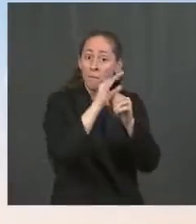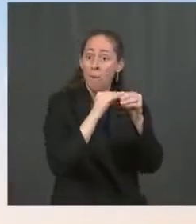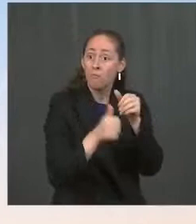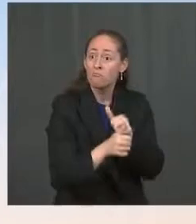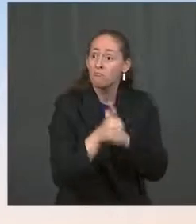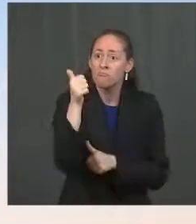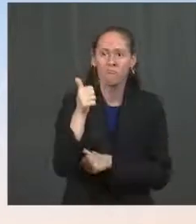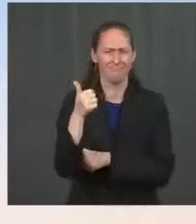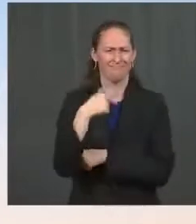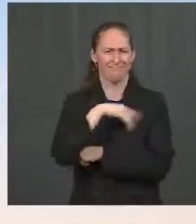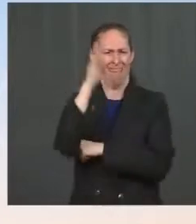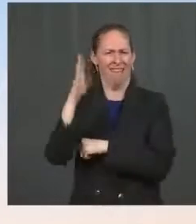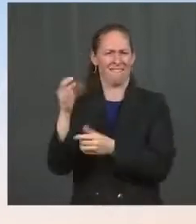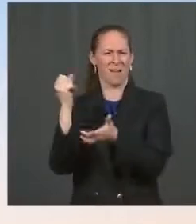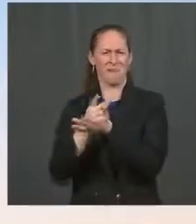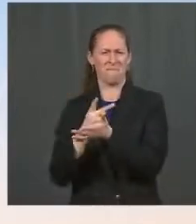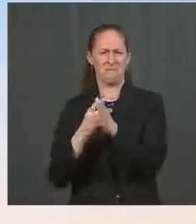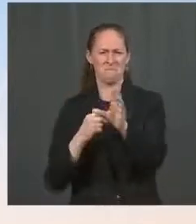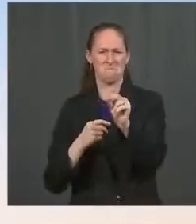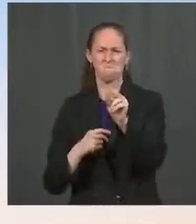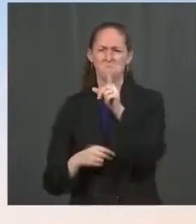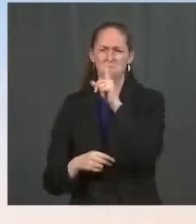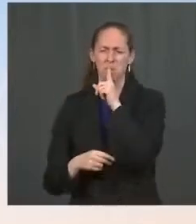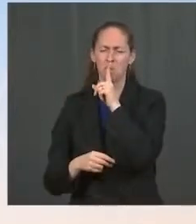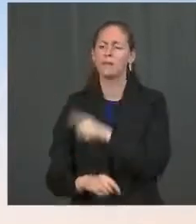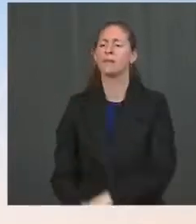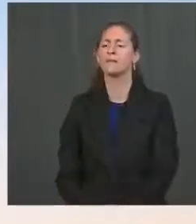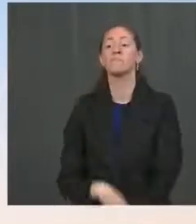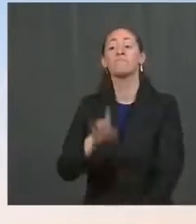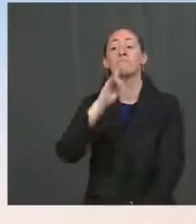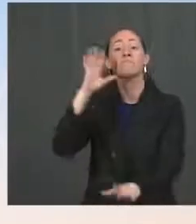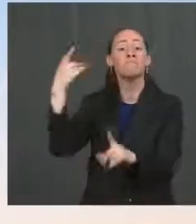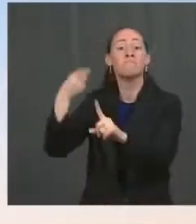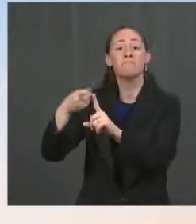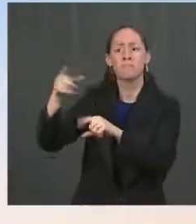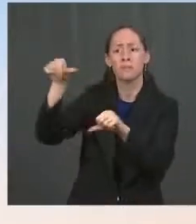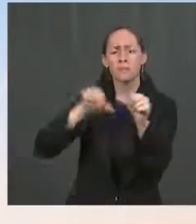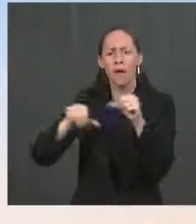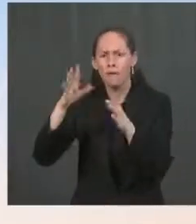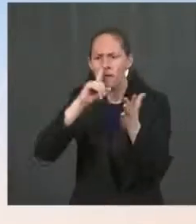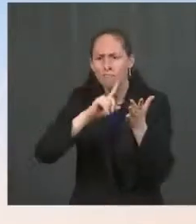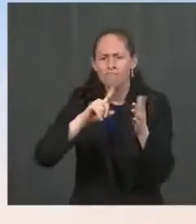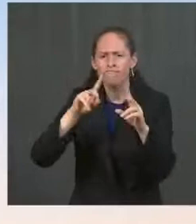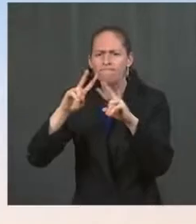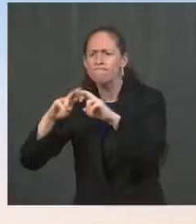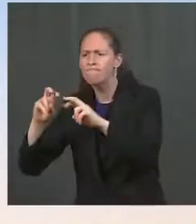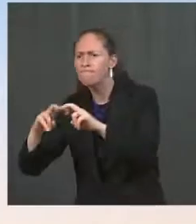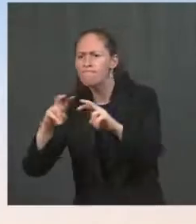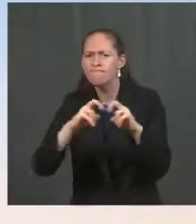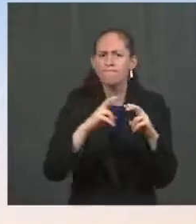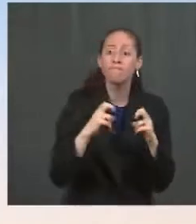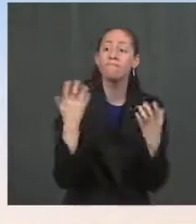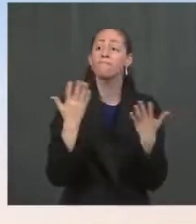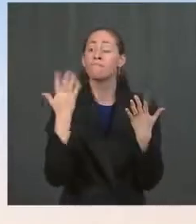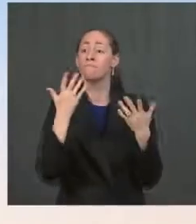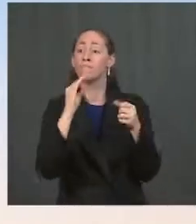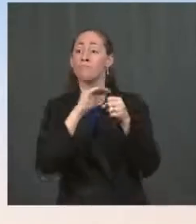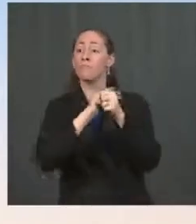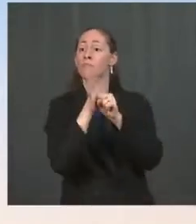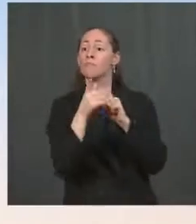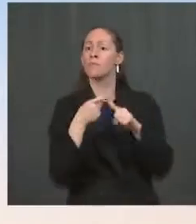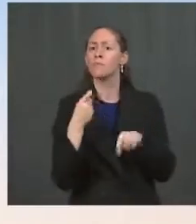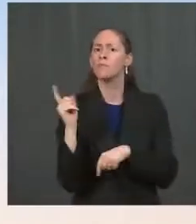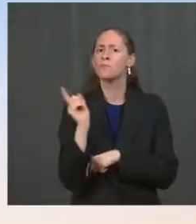we're battling. And the body of science produced by this research demonstrates that the bat coronavirus sequences published from that work